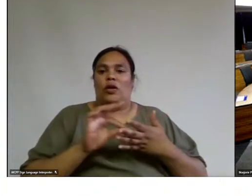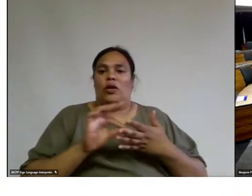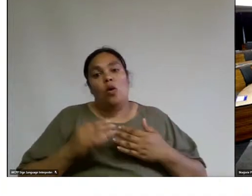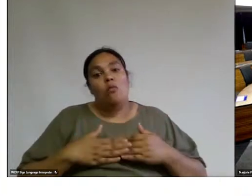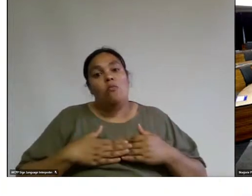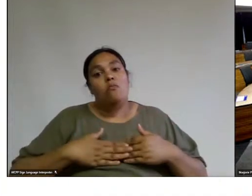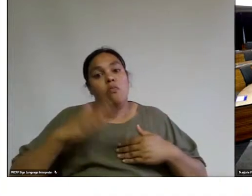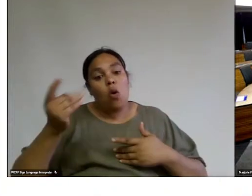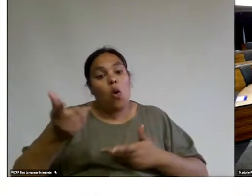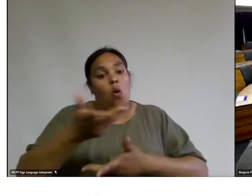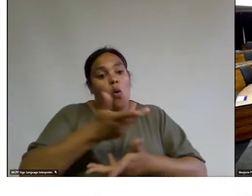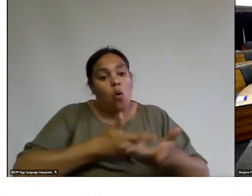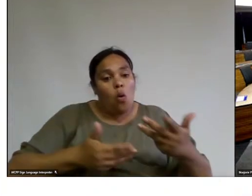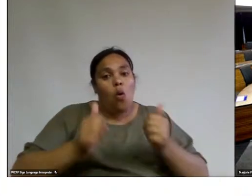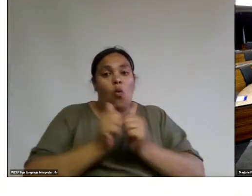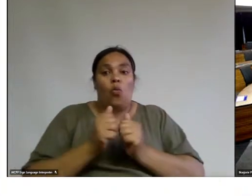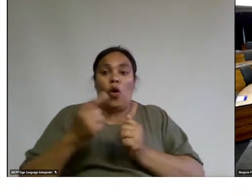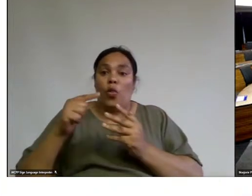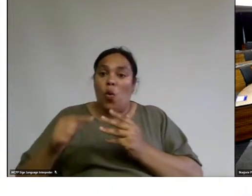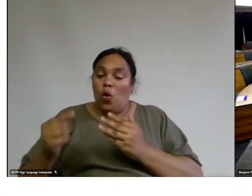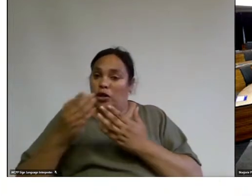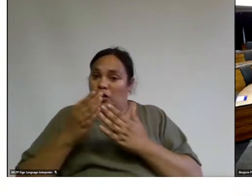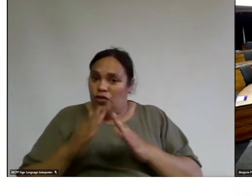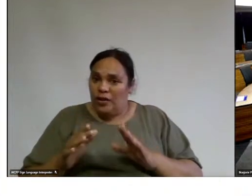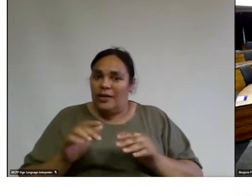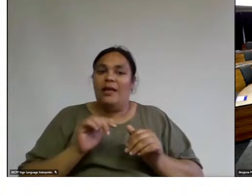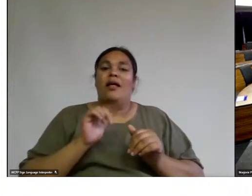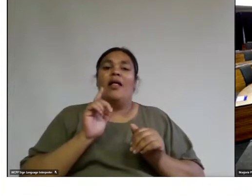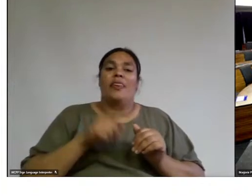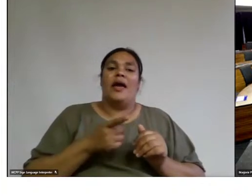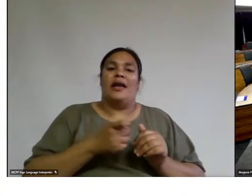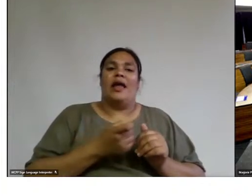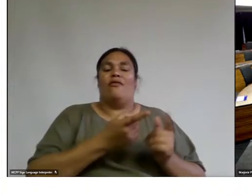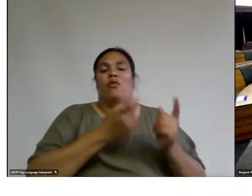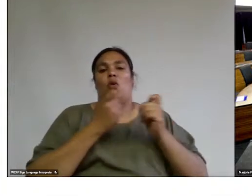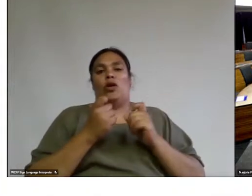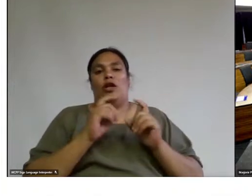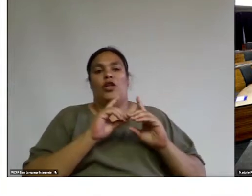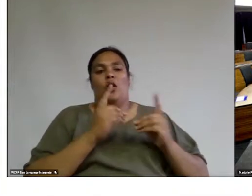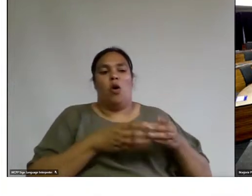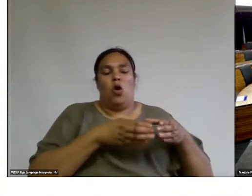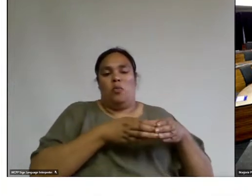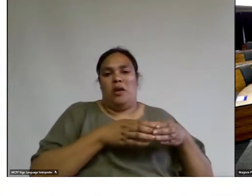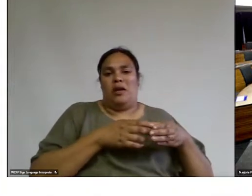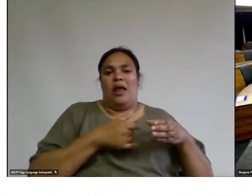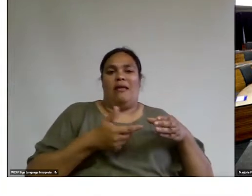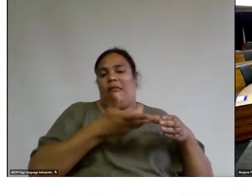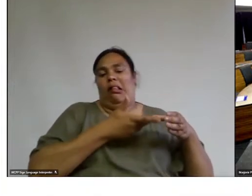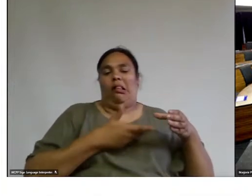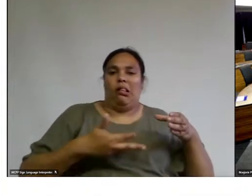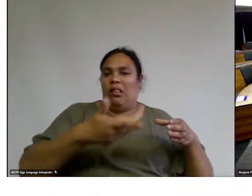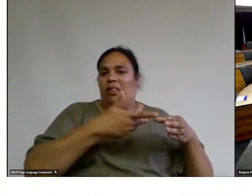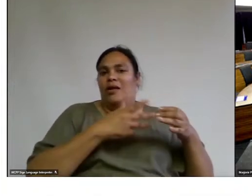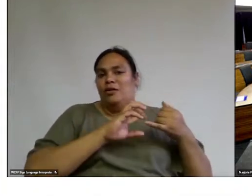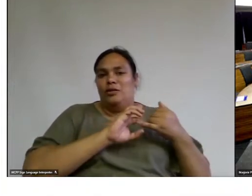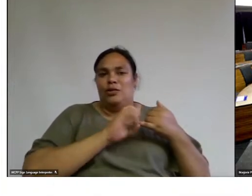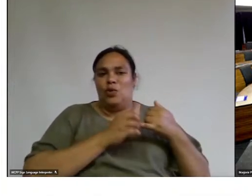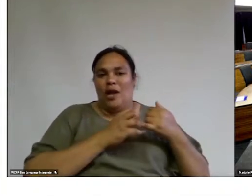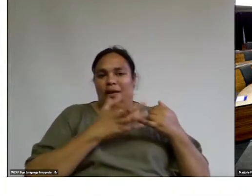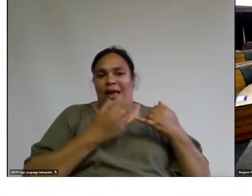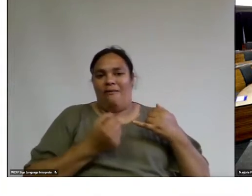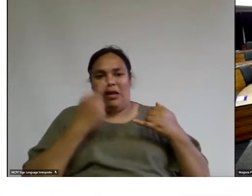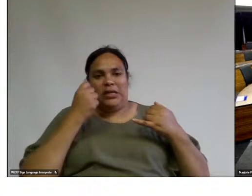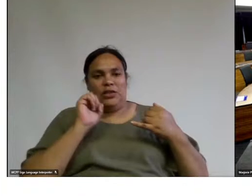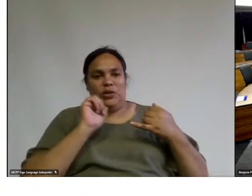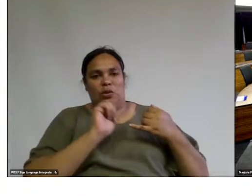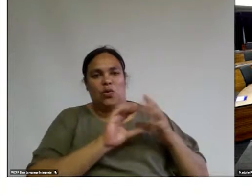is engagement with the Auditor General rather than calling the departments, while we have had engagement of trying to